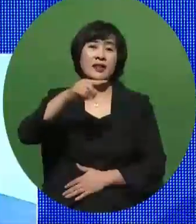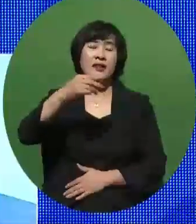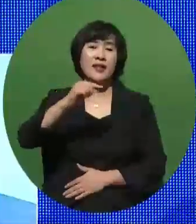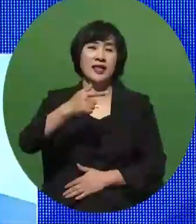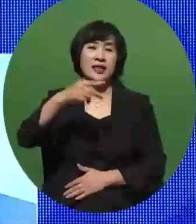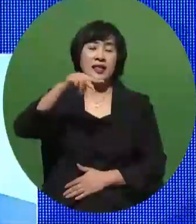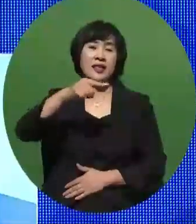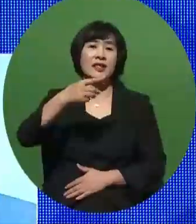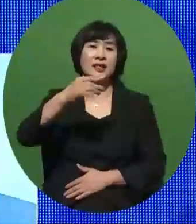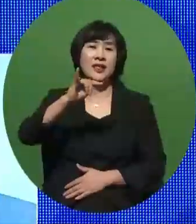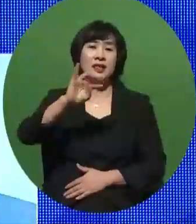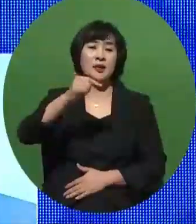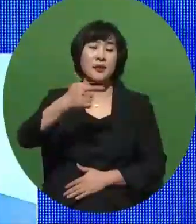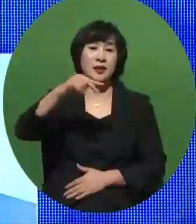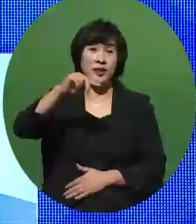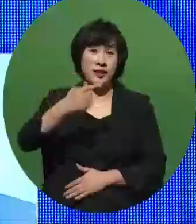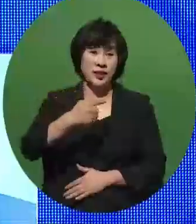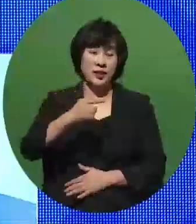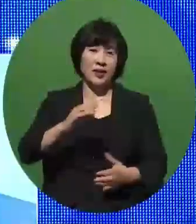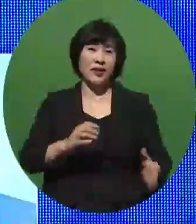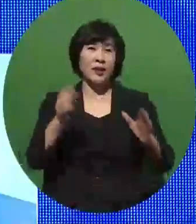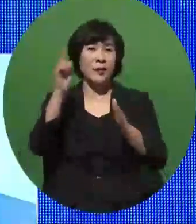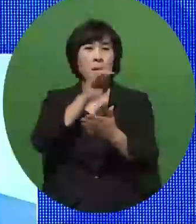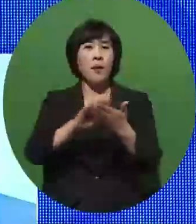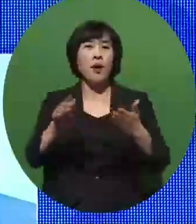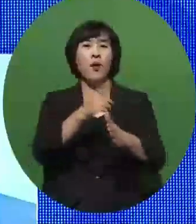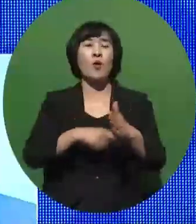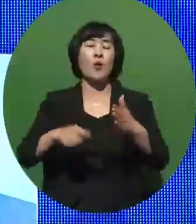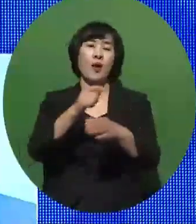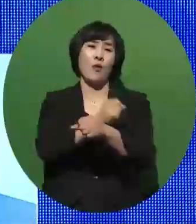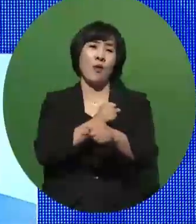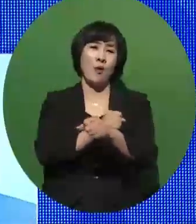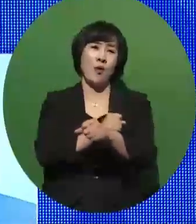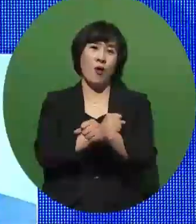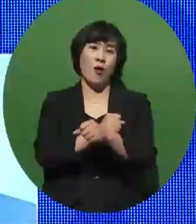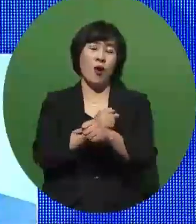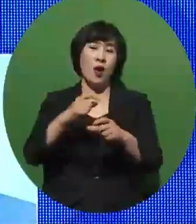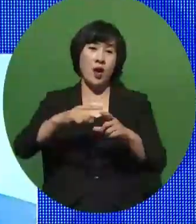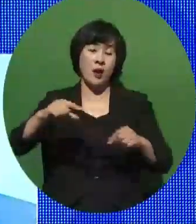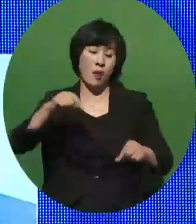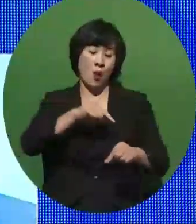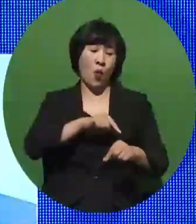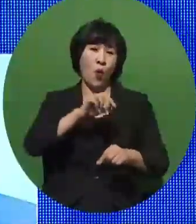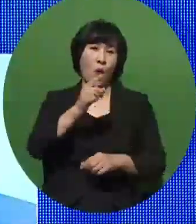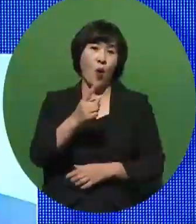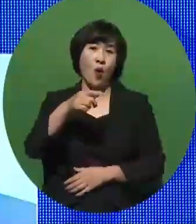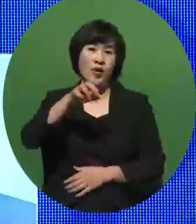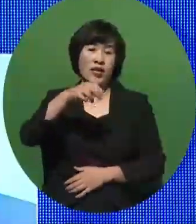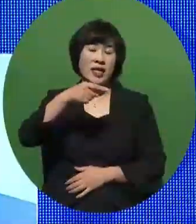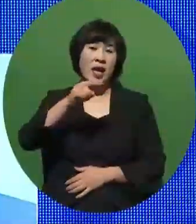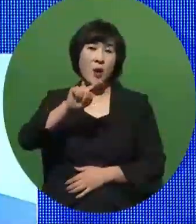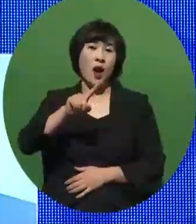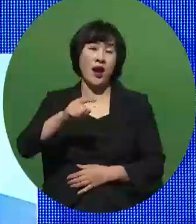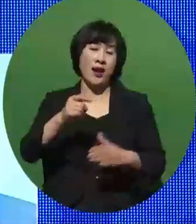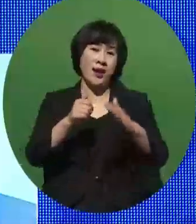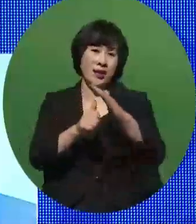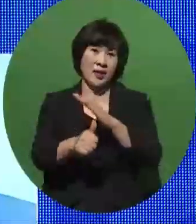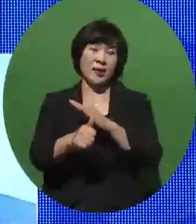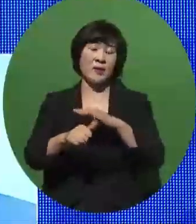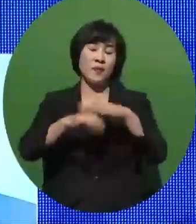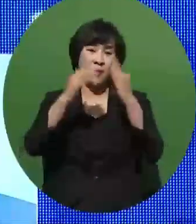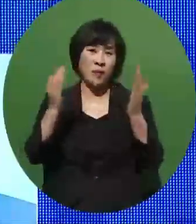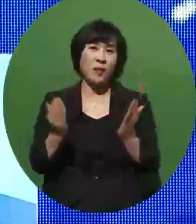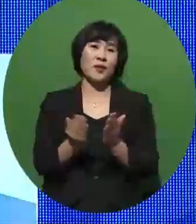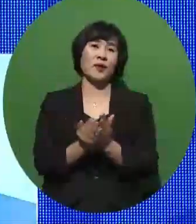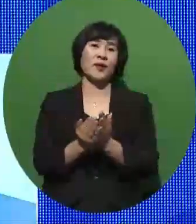message. Former U.S. Ambassador to Korea Katherine Stevens, who Koreans were most fond of among other American